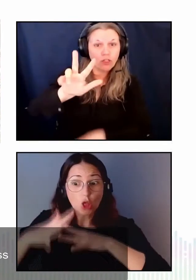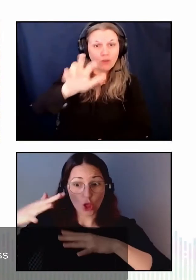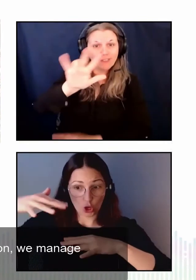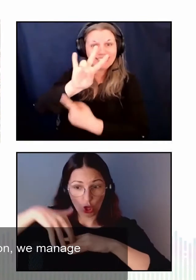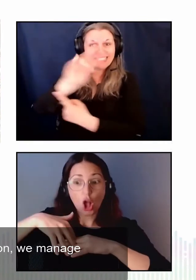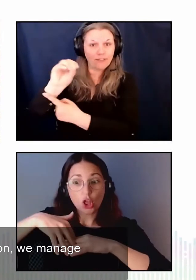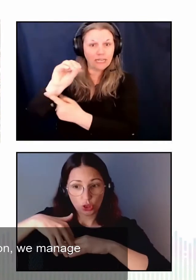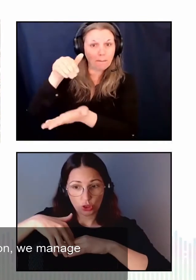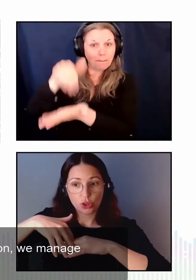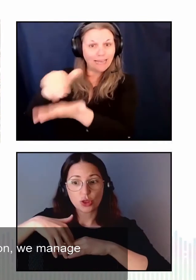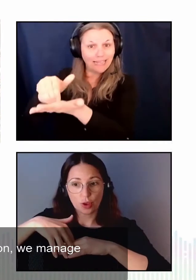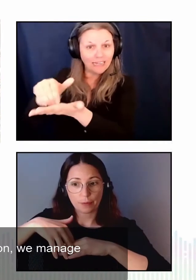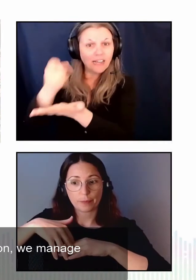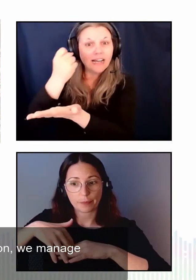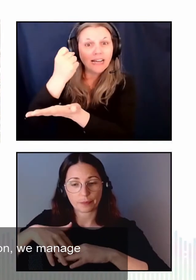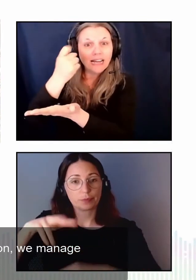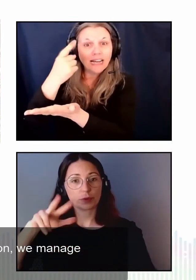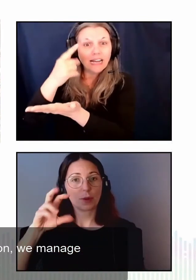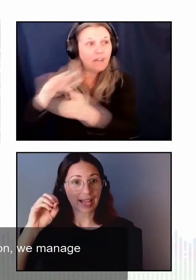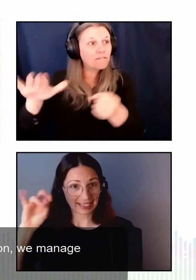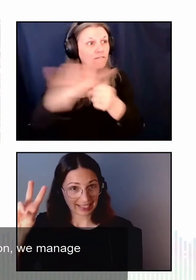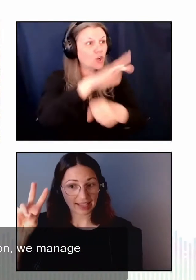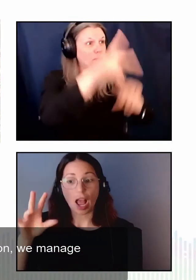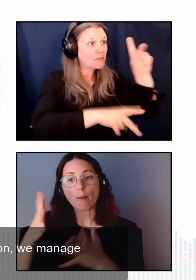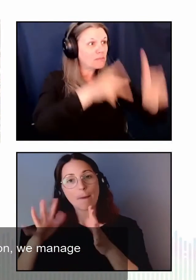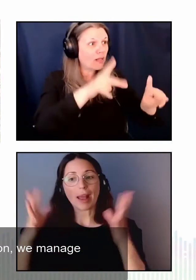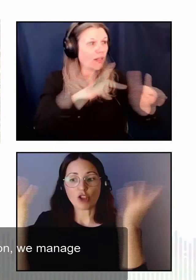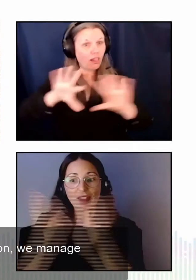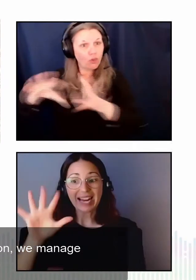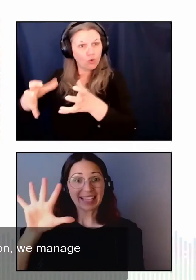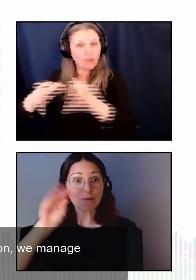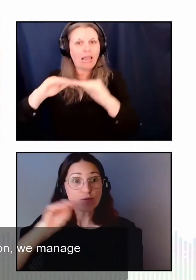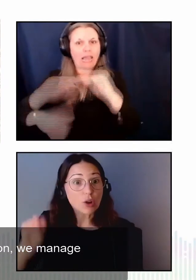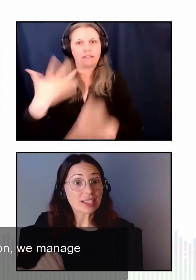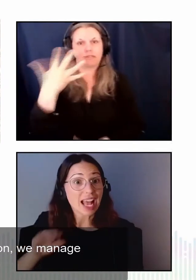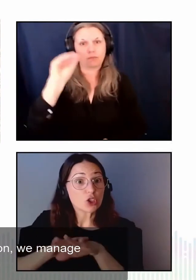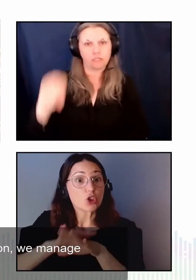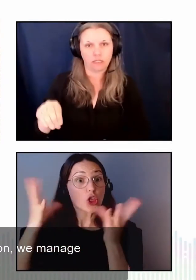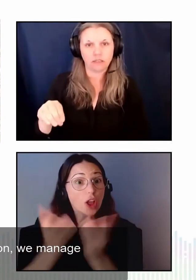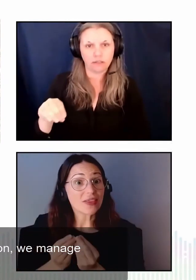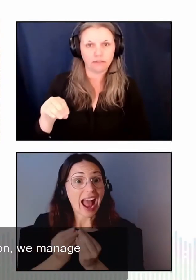make up less than 5% of the total human population,